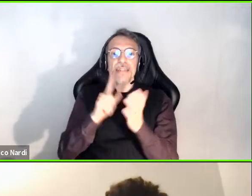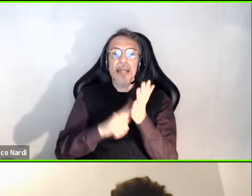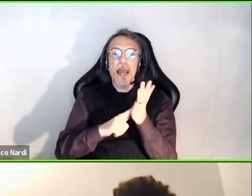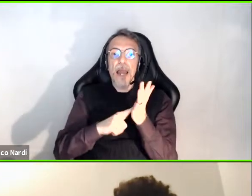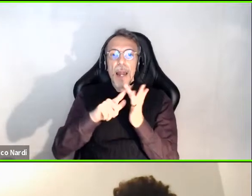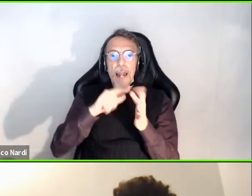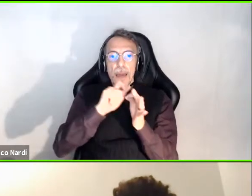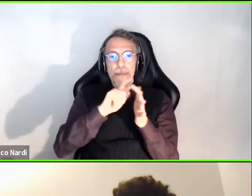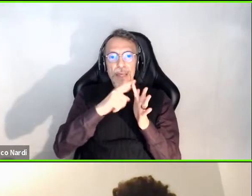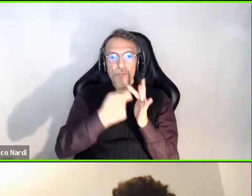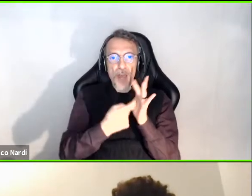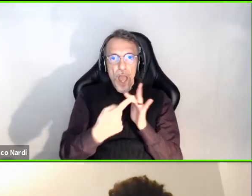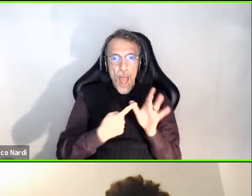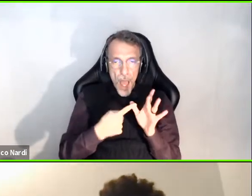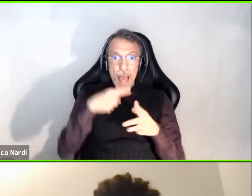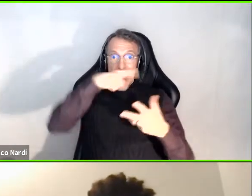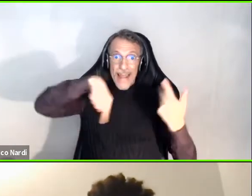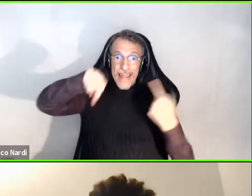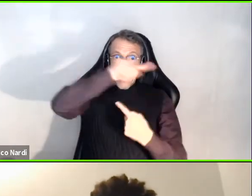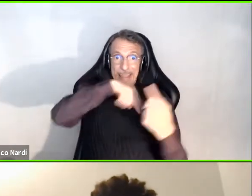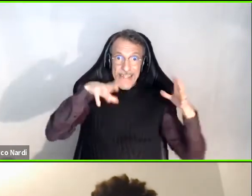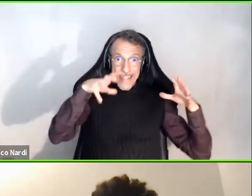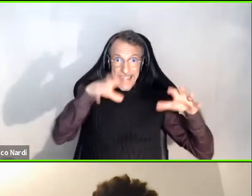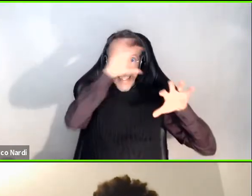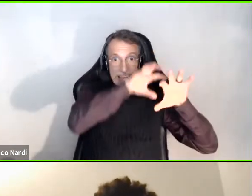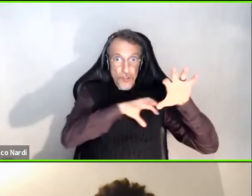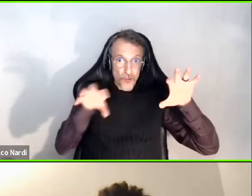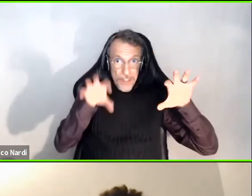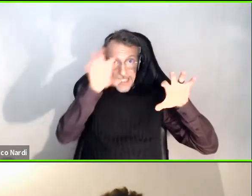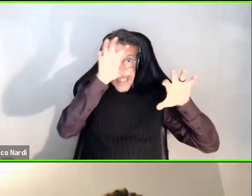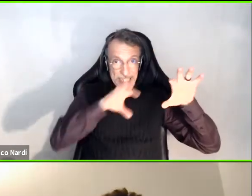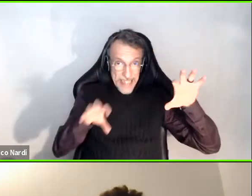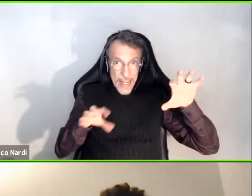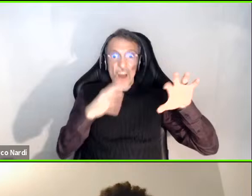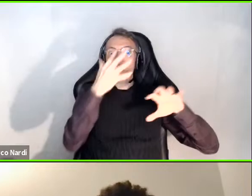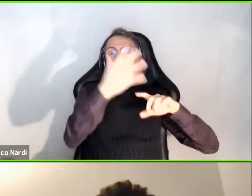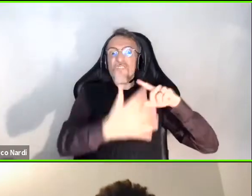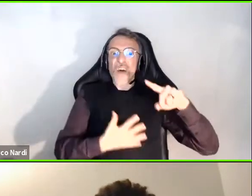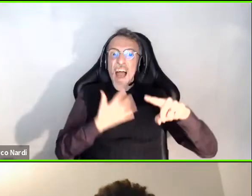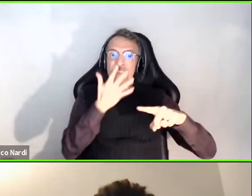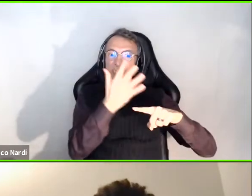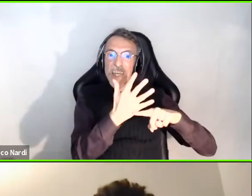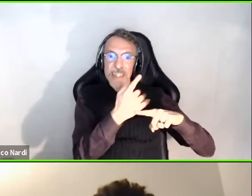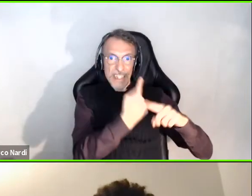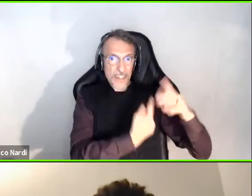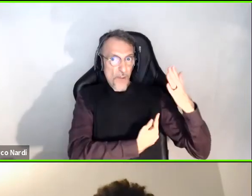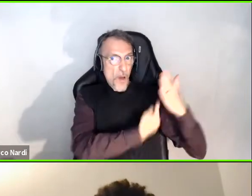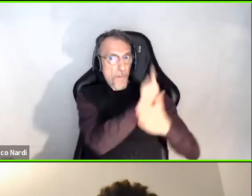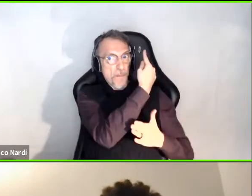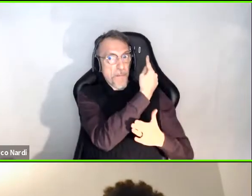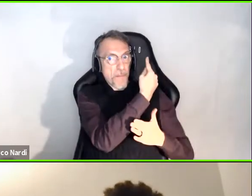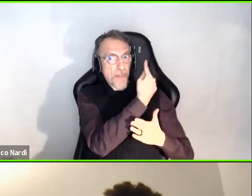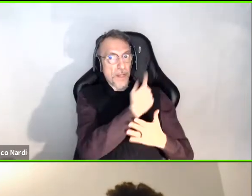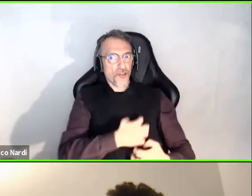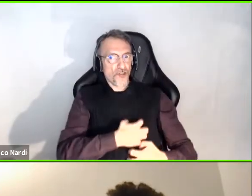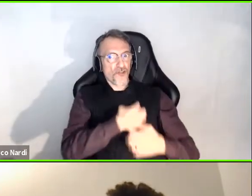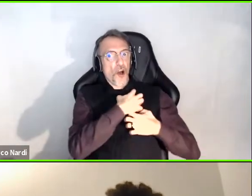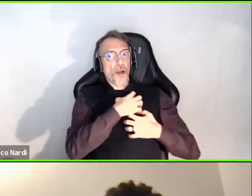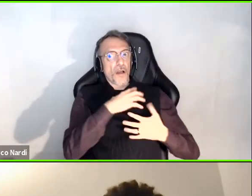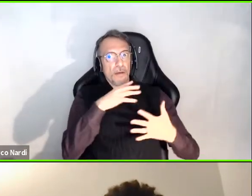these countries took about 5 years to fully recover from the shocks that came from the